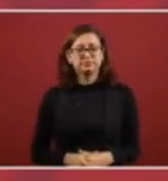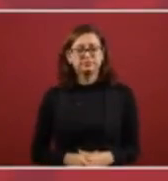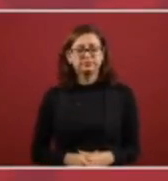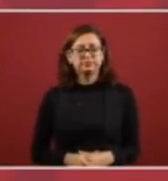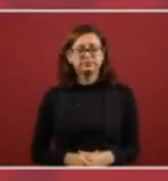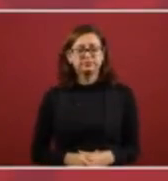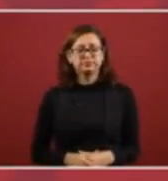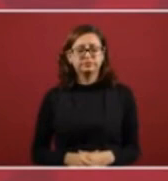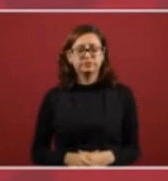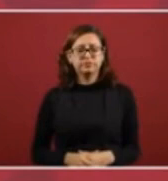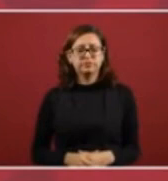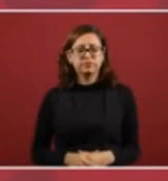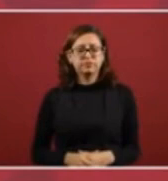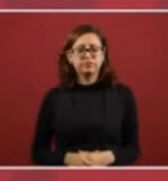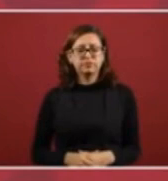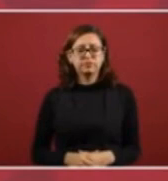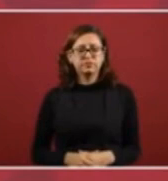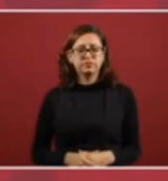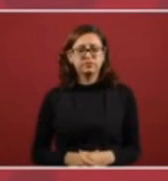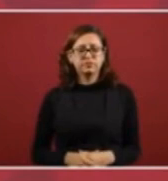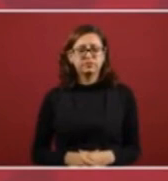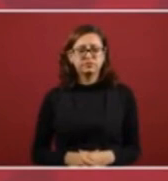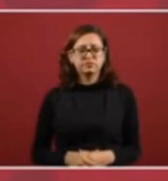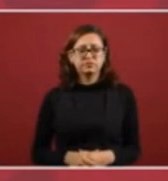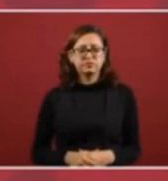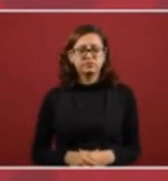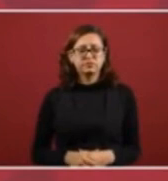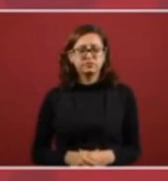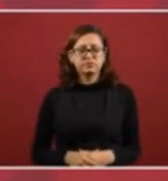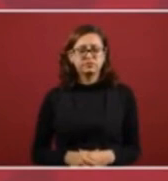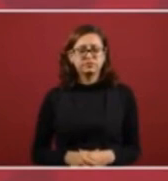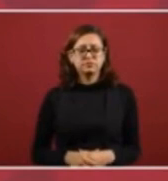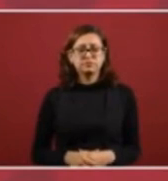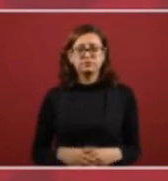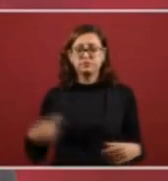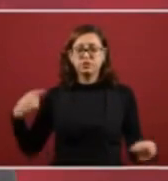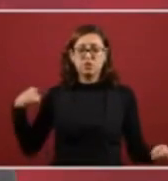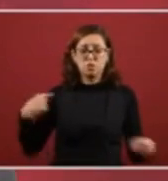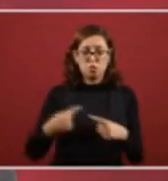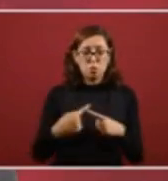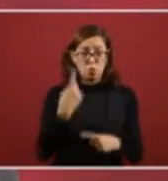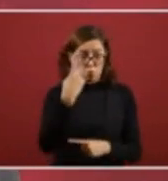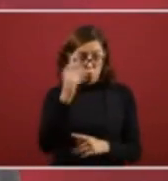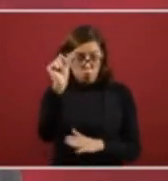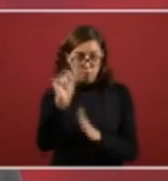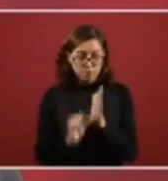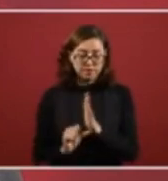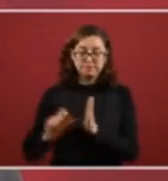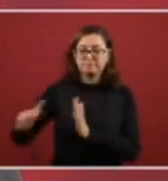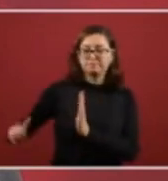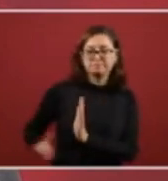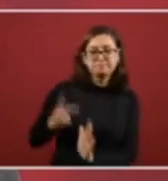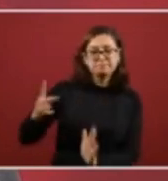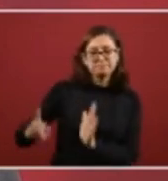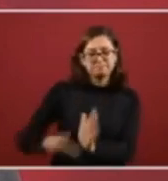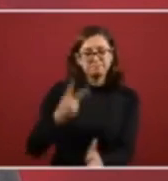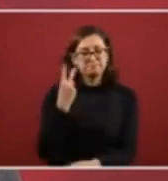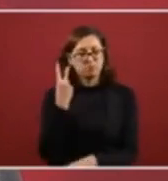ya hemos tenido un mes, and we, in with 1 month, we've had two acts such as